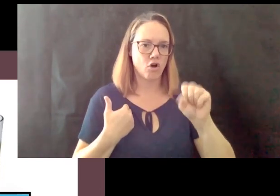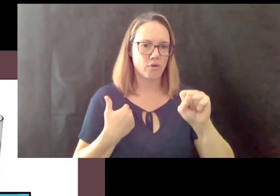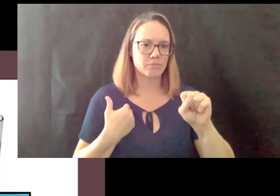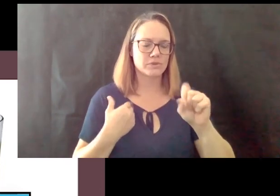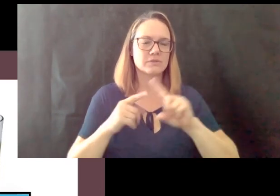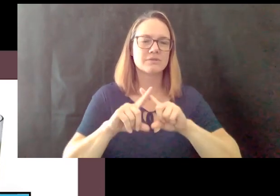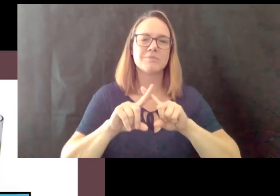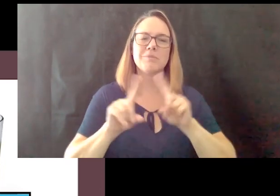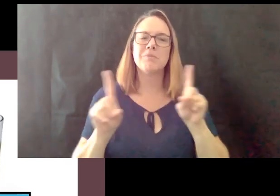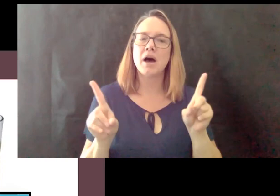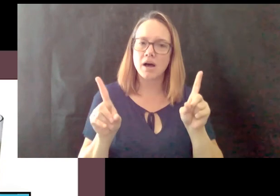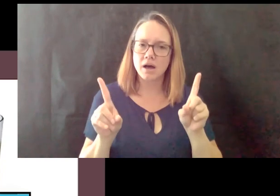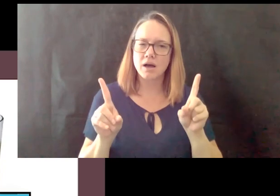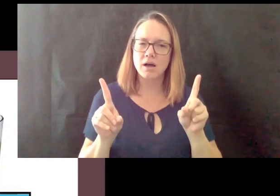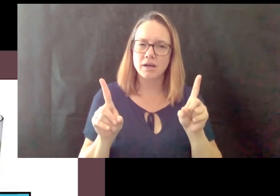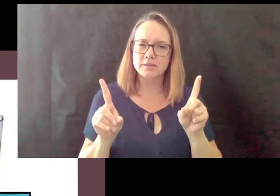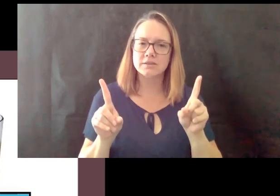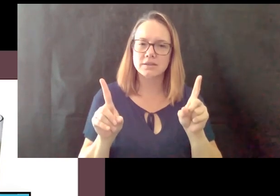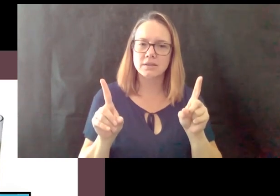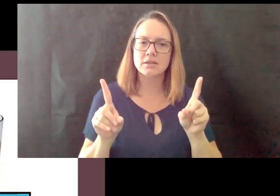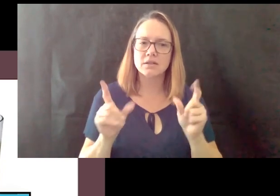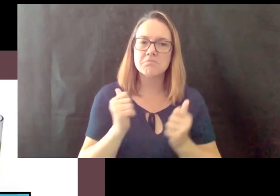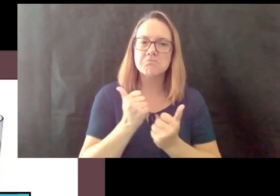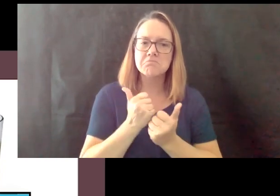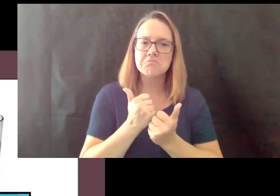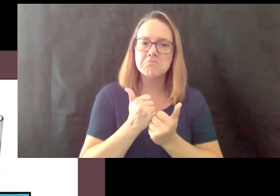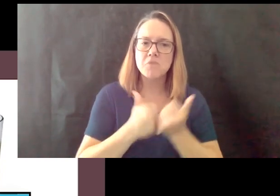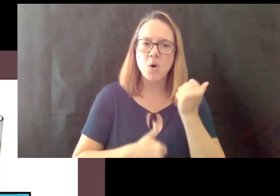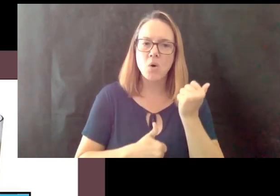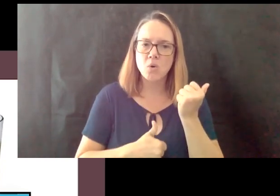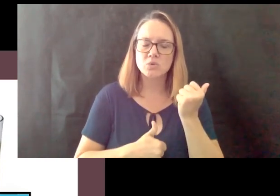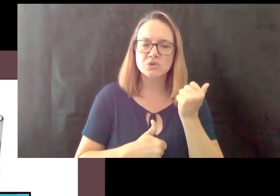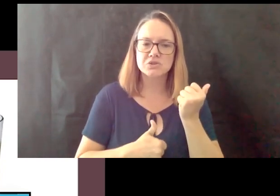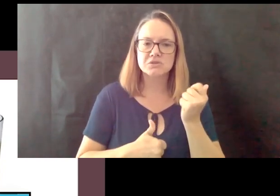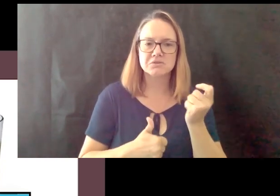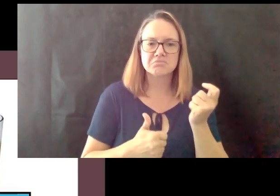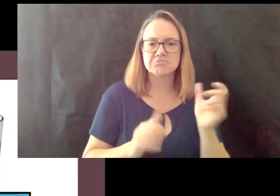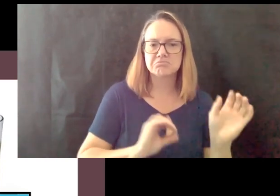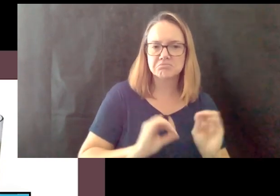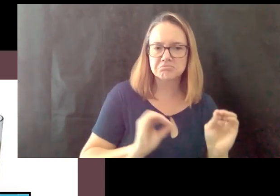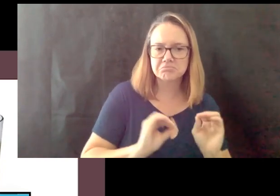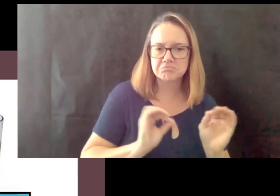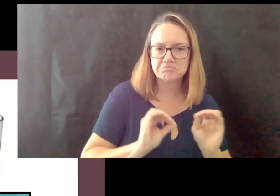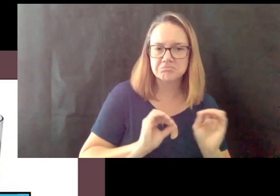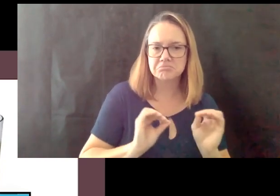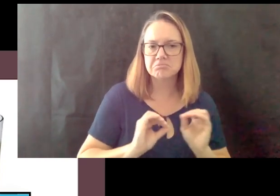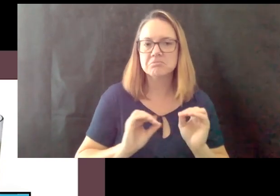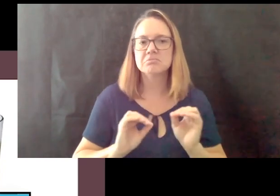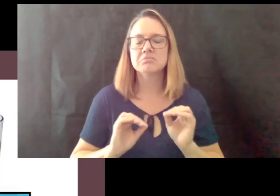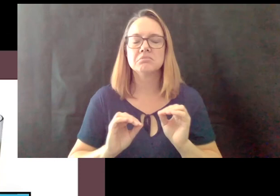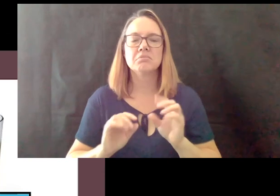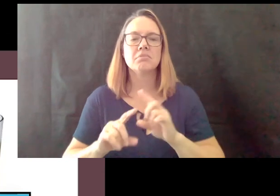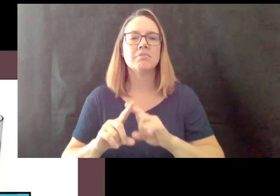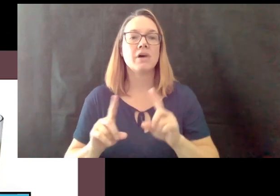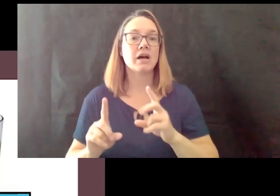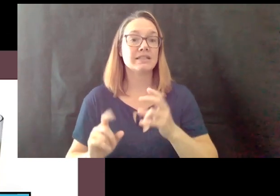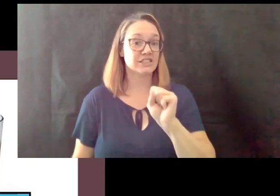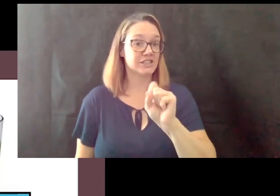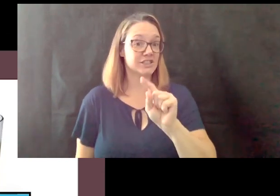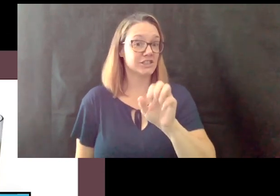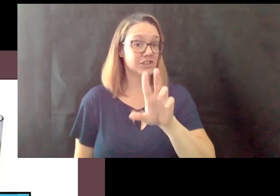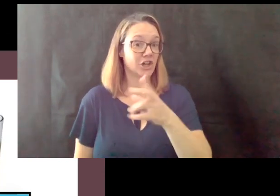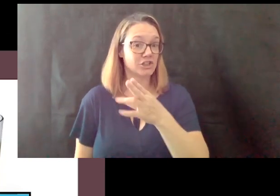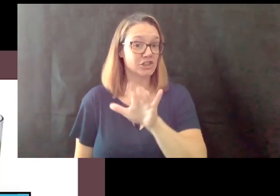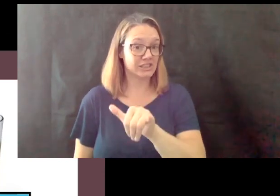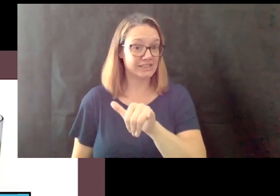have carbs in it, but they vary widely with respect to the amount. Starchy vegetables are going to be your higher end carbs and should